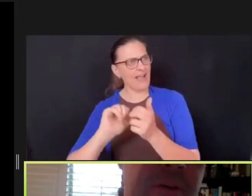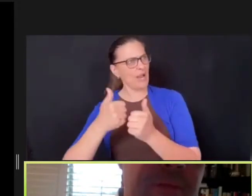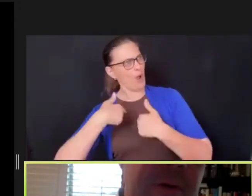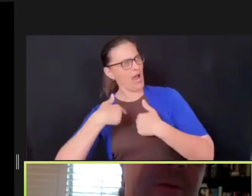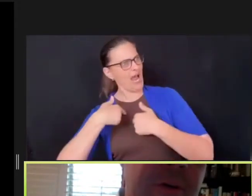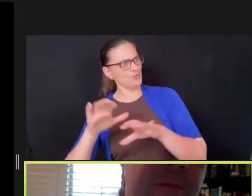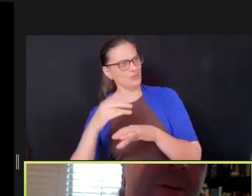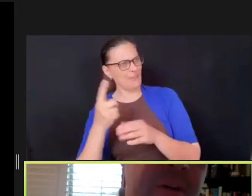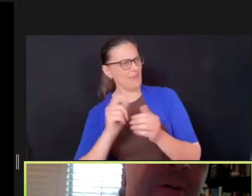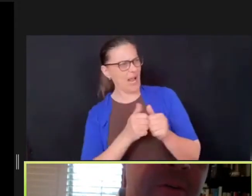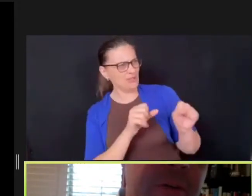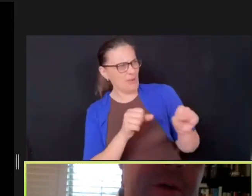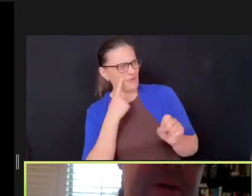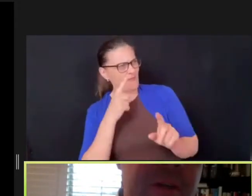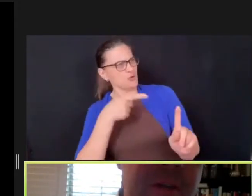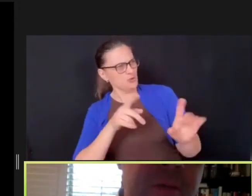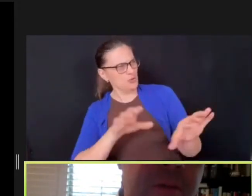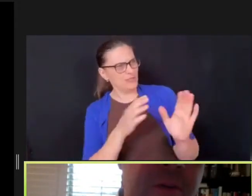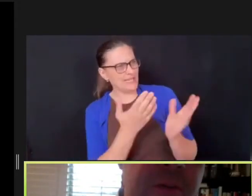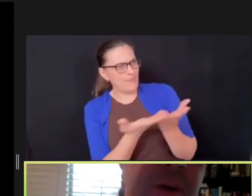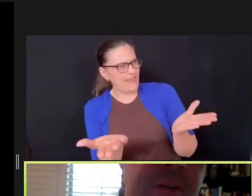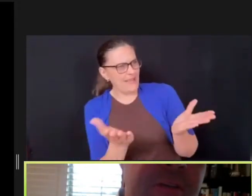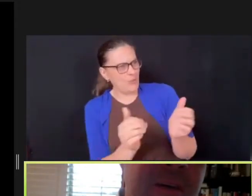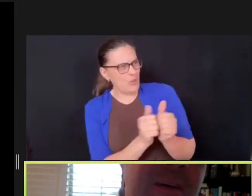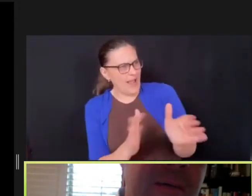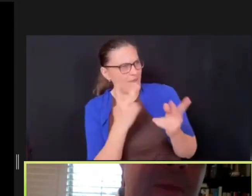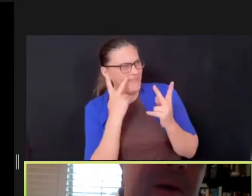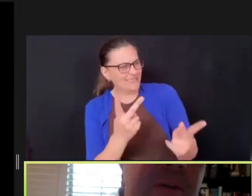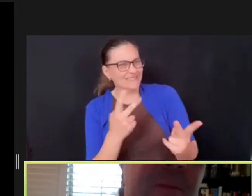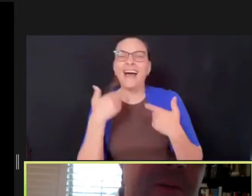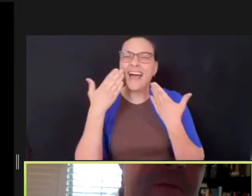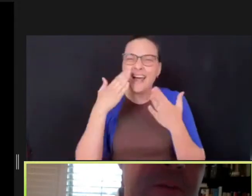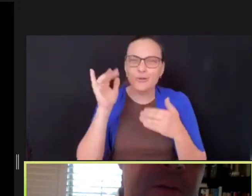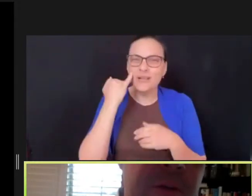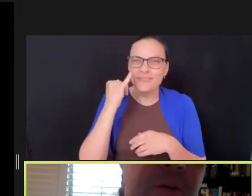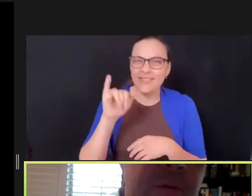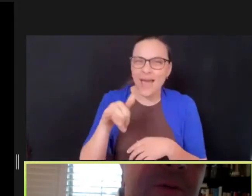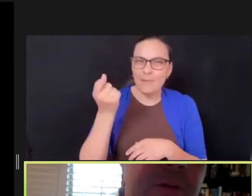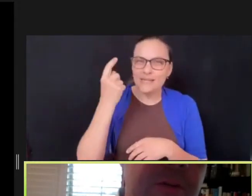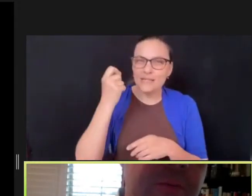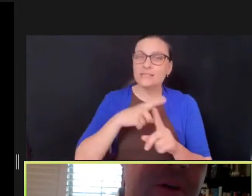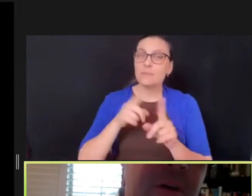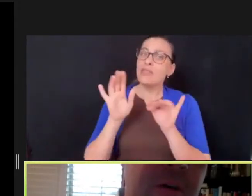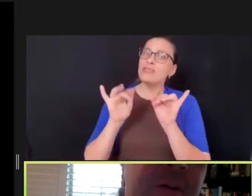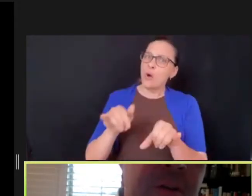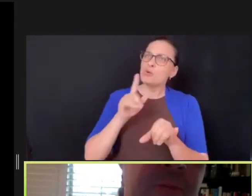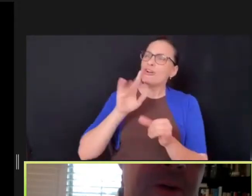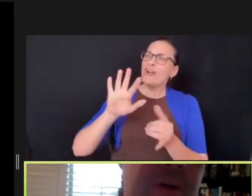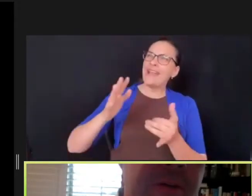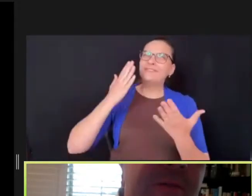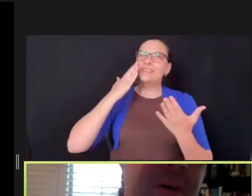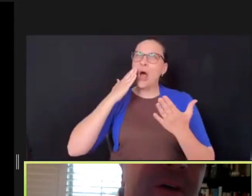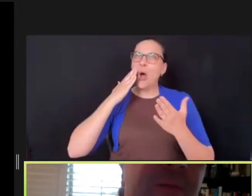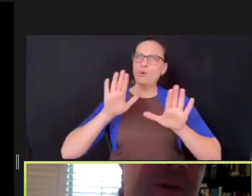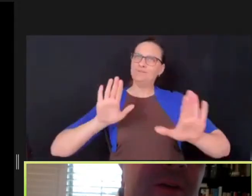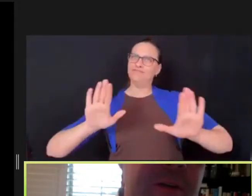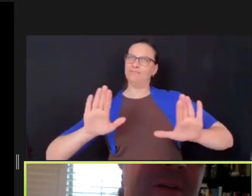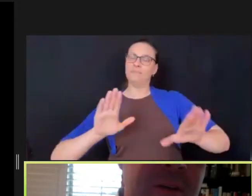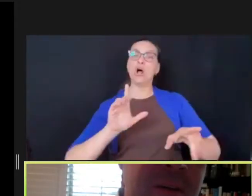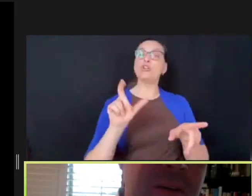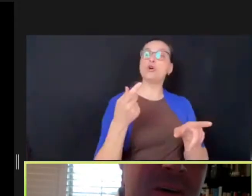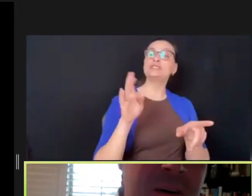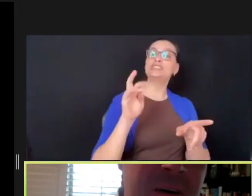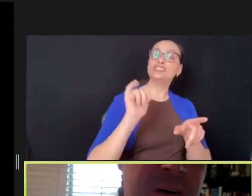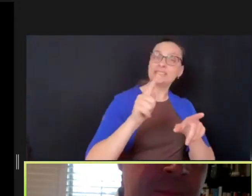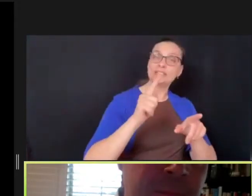for you to do the same thing without vision? I don't know if that makes any sense, but those are kind of, I would say, logistical barriers and then barriers of